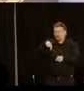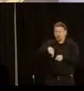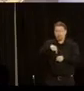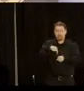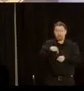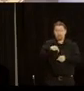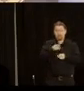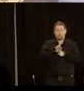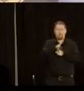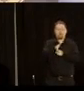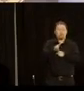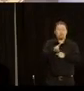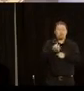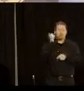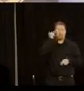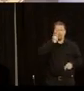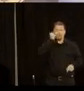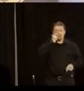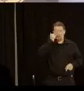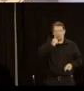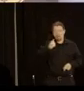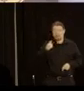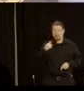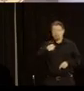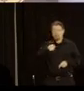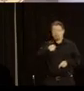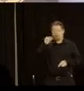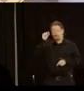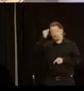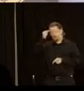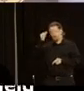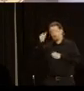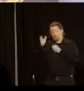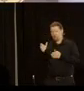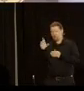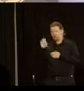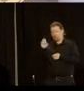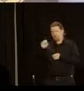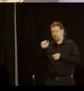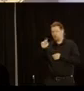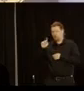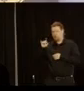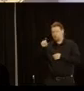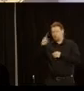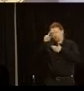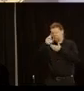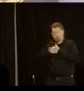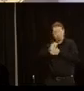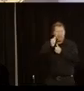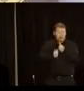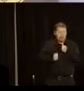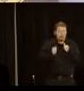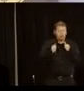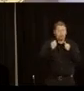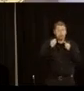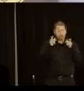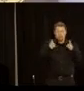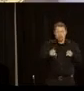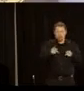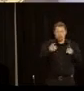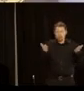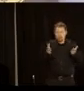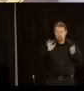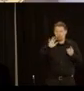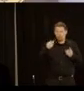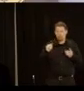and day out. And so the governor and I believe that every Floridian has the right, the God-given right to be able to live